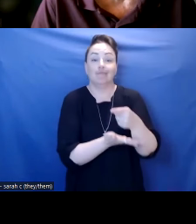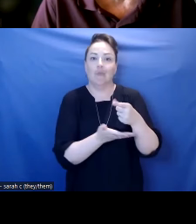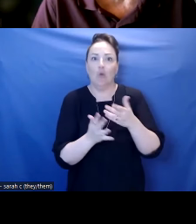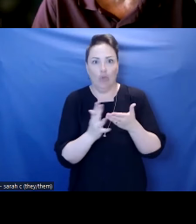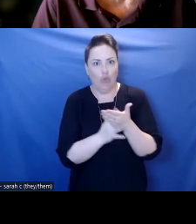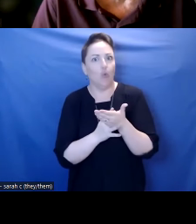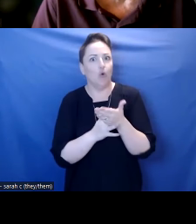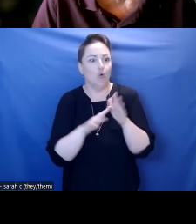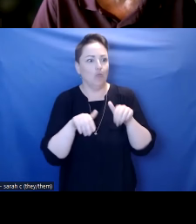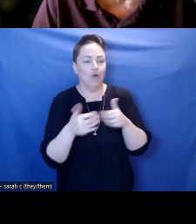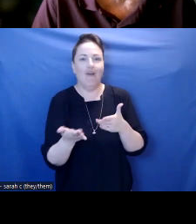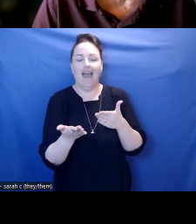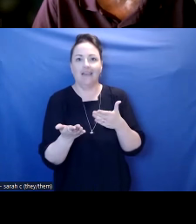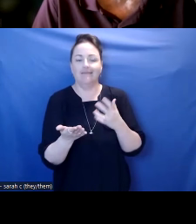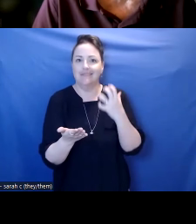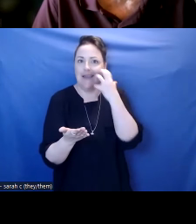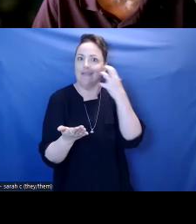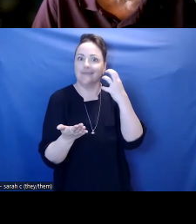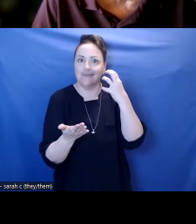density, destinations per acre.